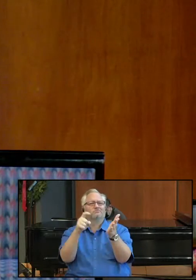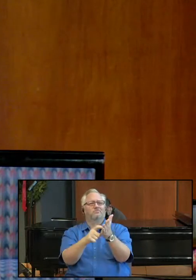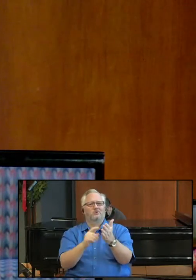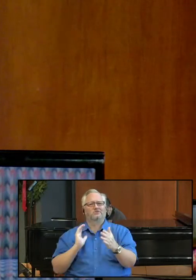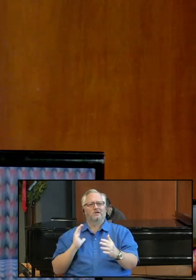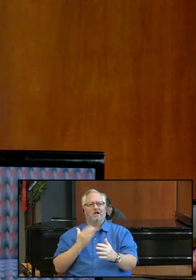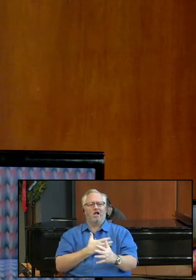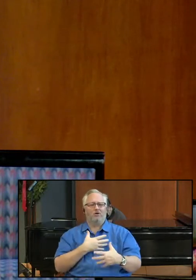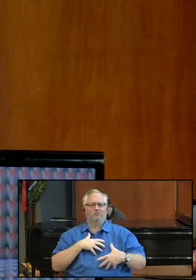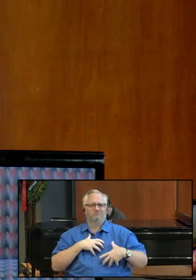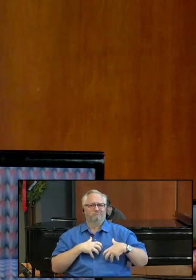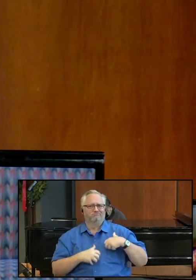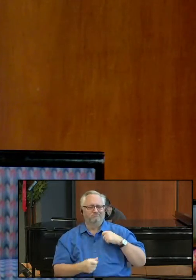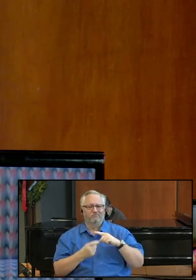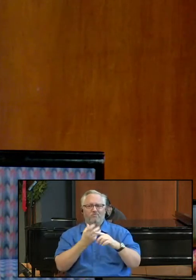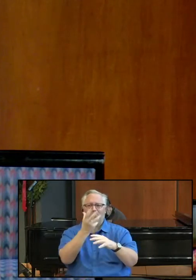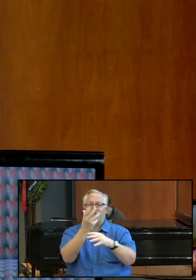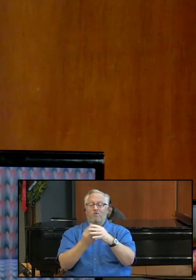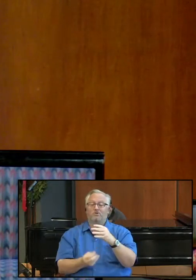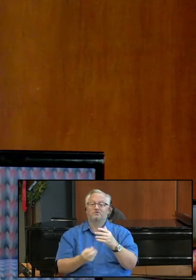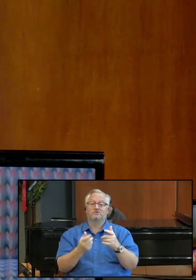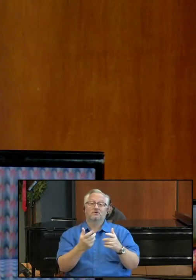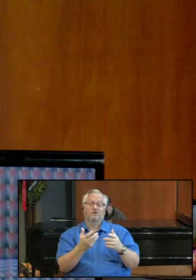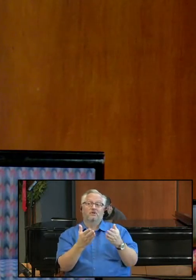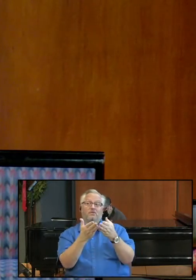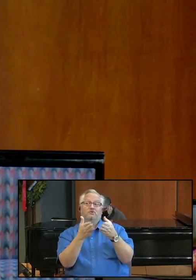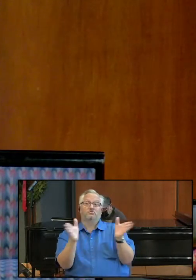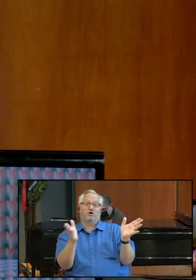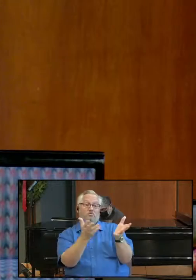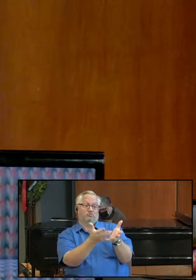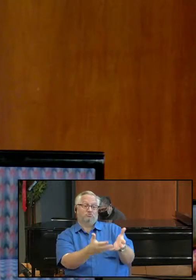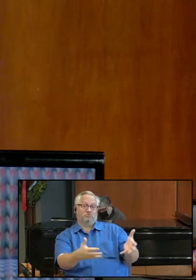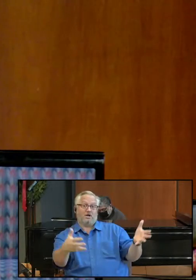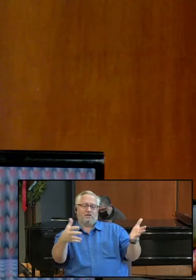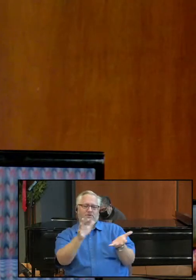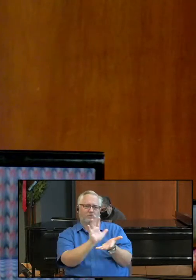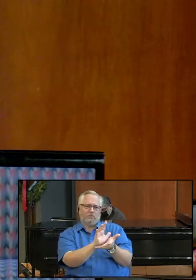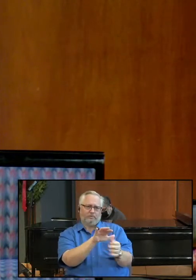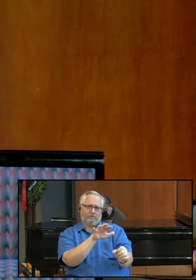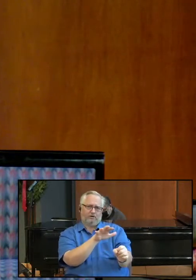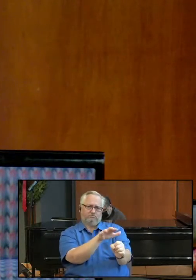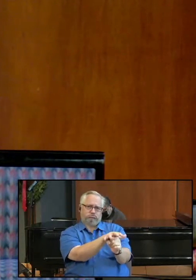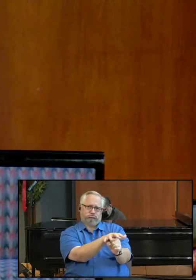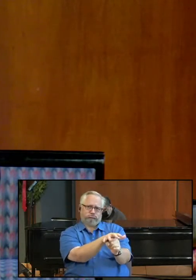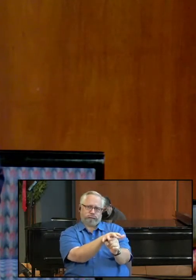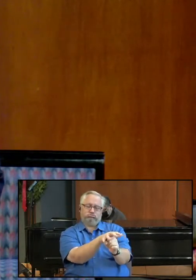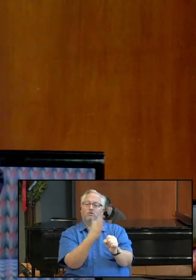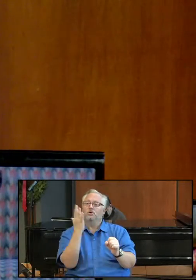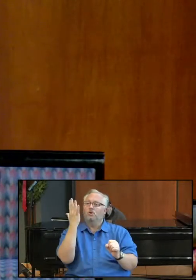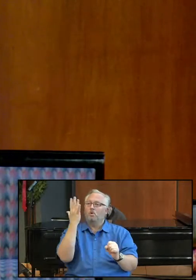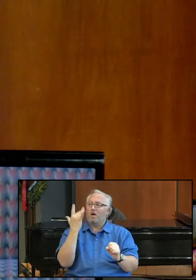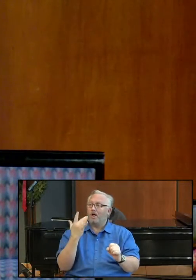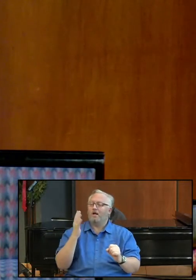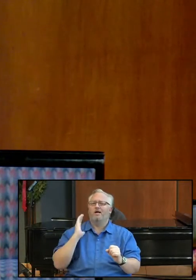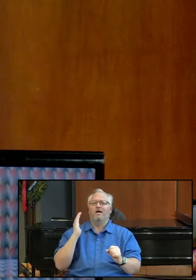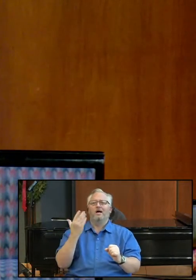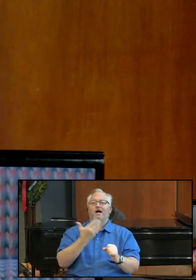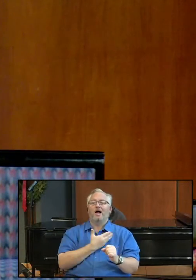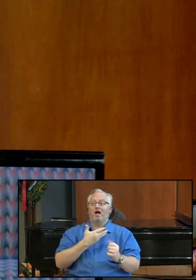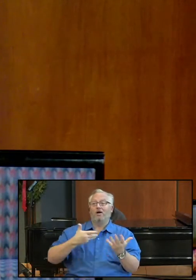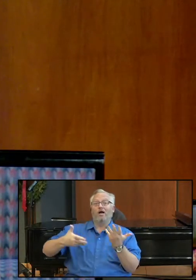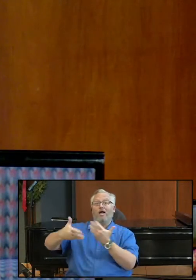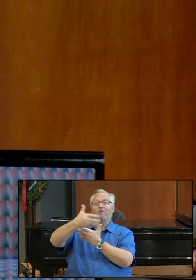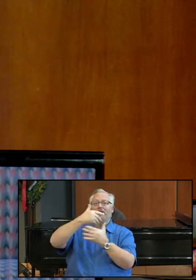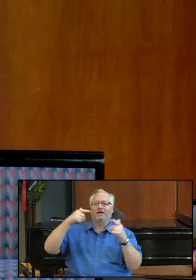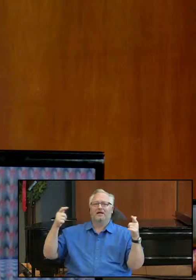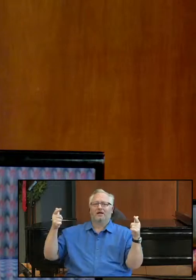will extinguish the flame of our chalice, the symbol of our gathered community, because our company has been